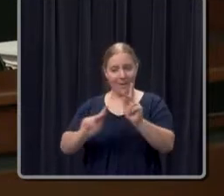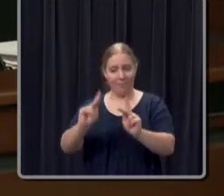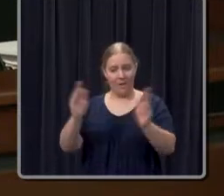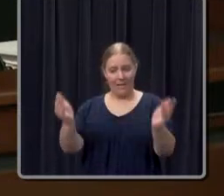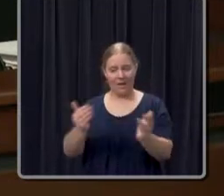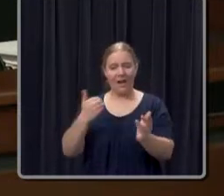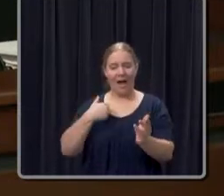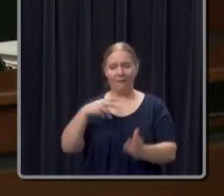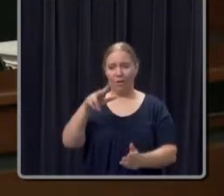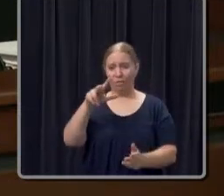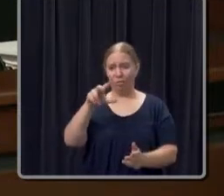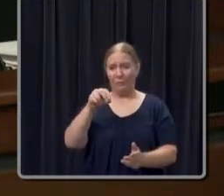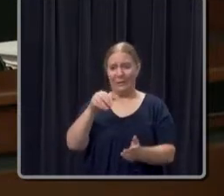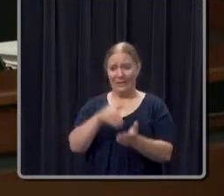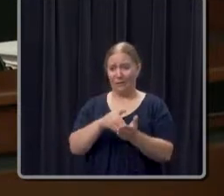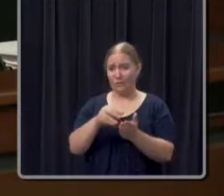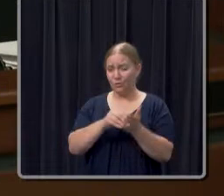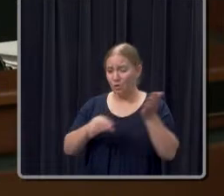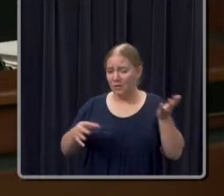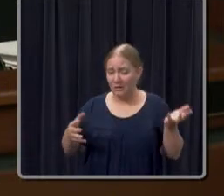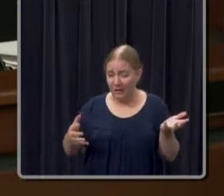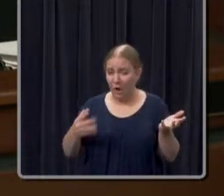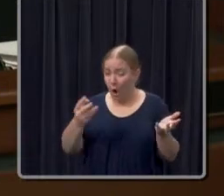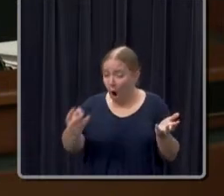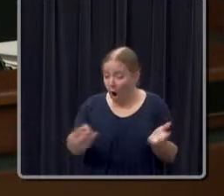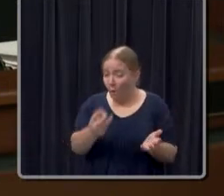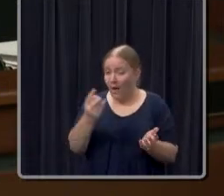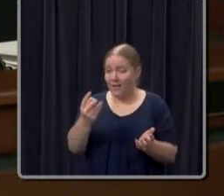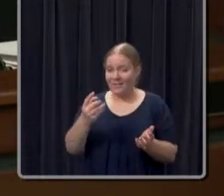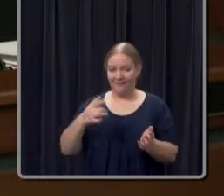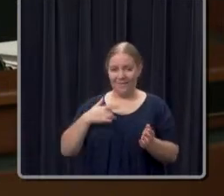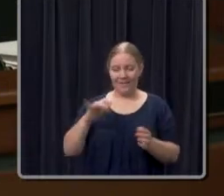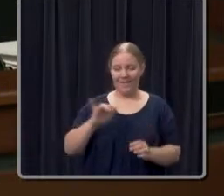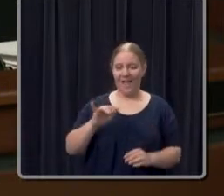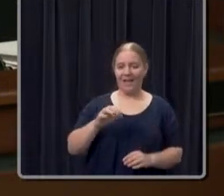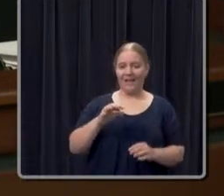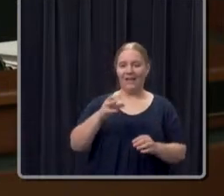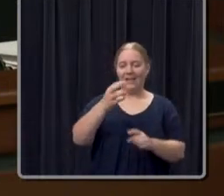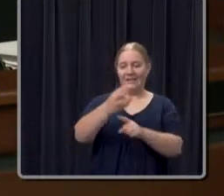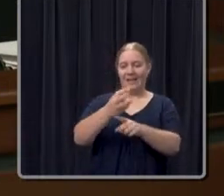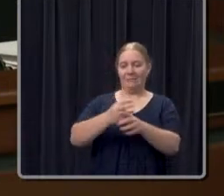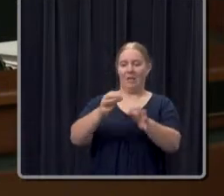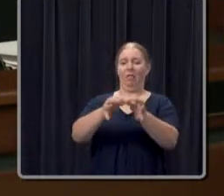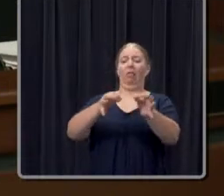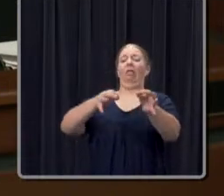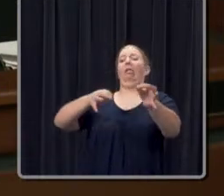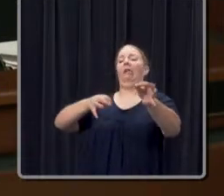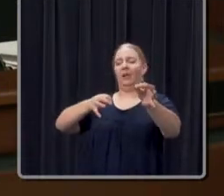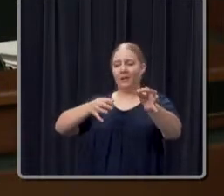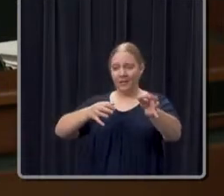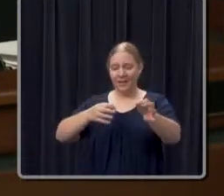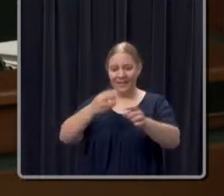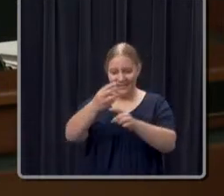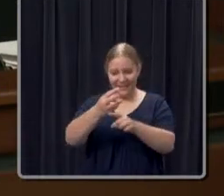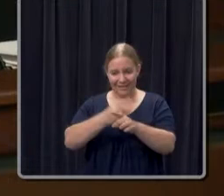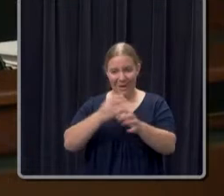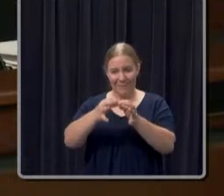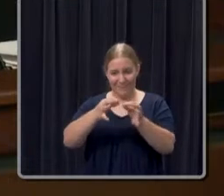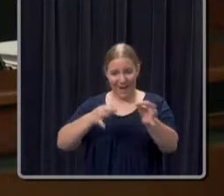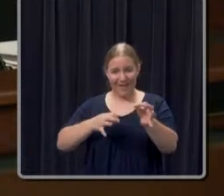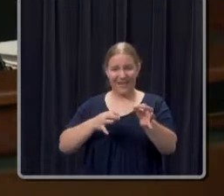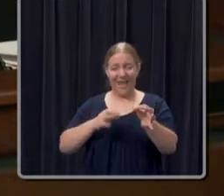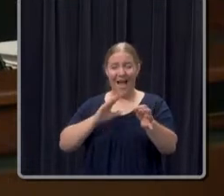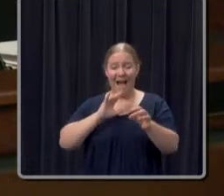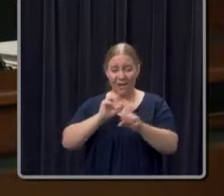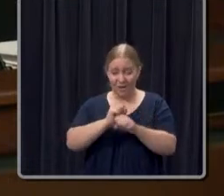30,000 students, you know, always being what feels like 6 months behind and knowing if you're, as John always says, 6 months behind on whether or not we're actually